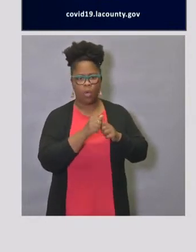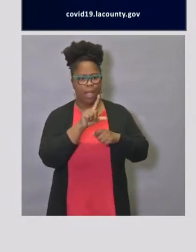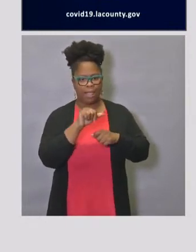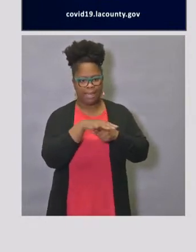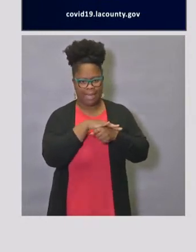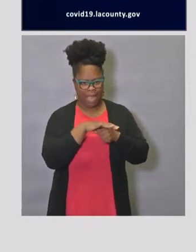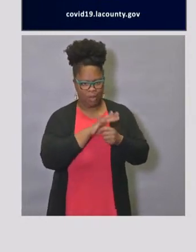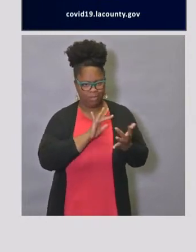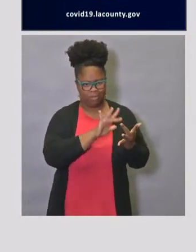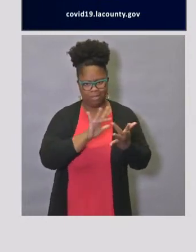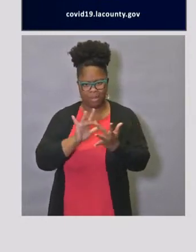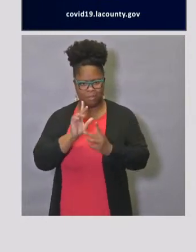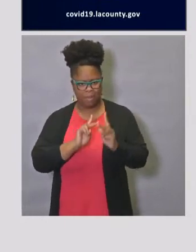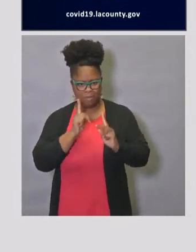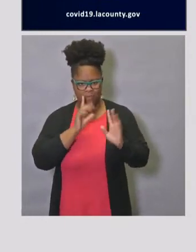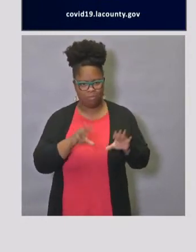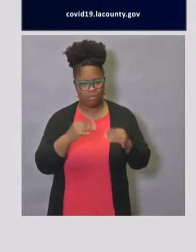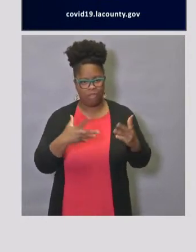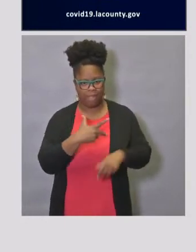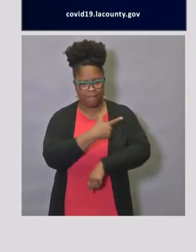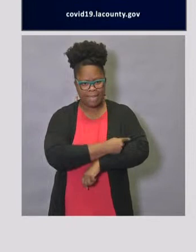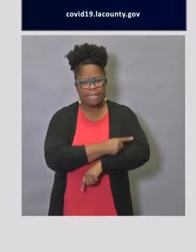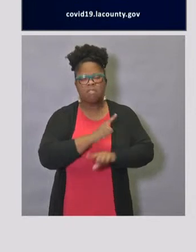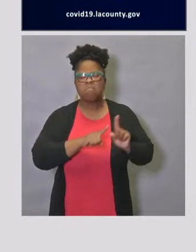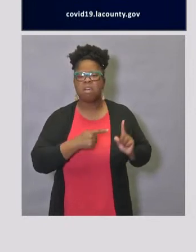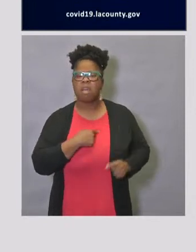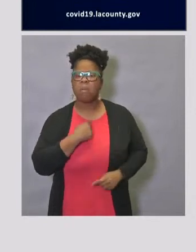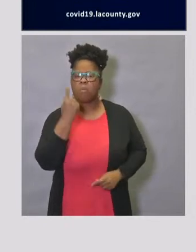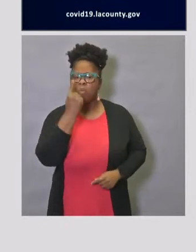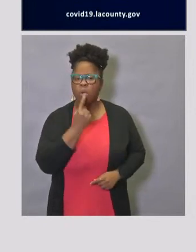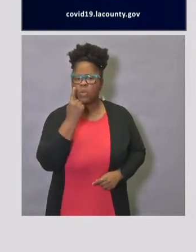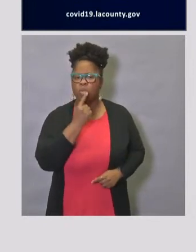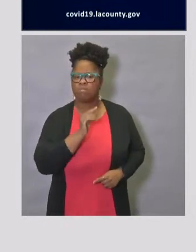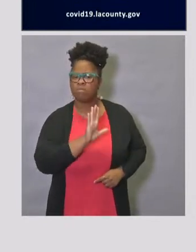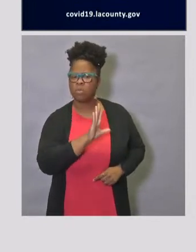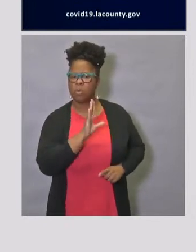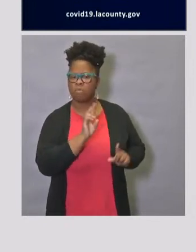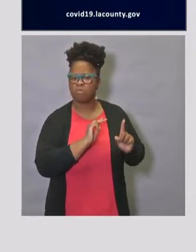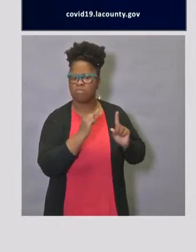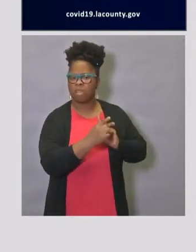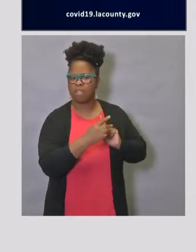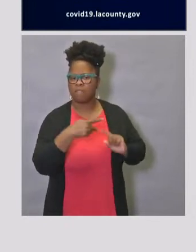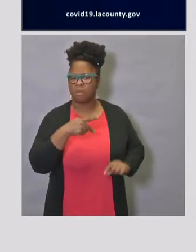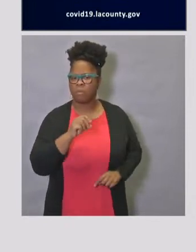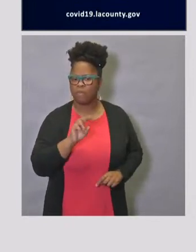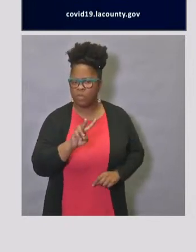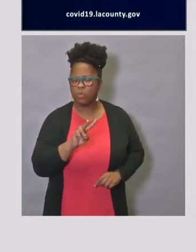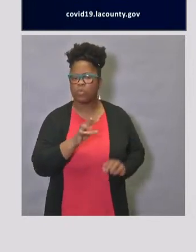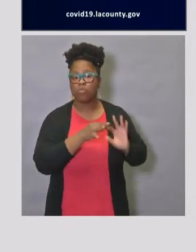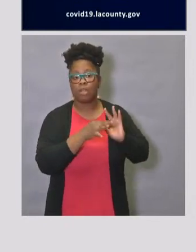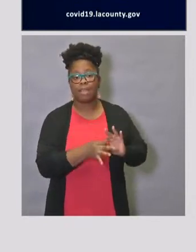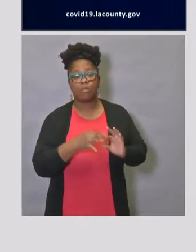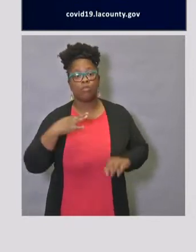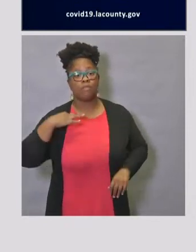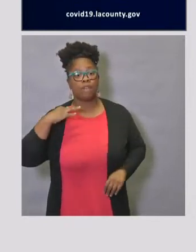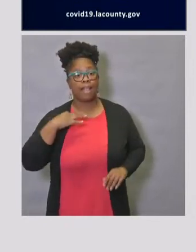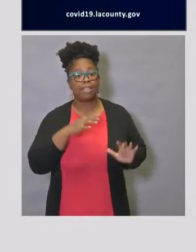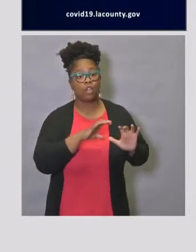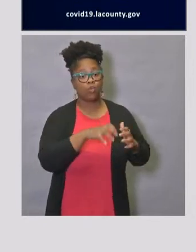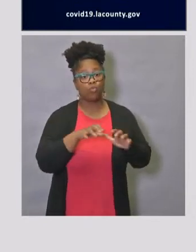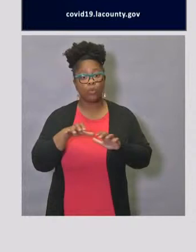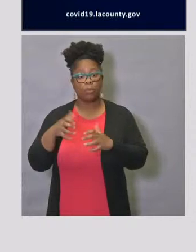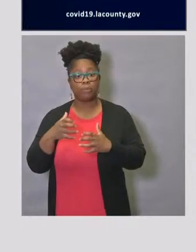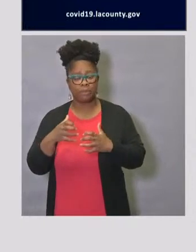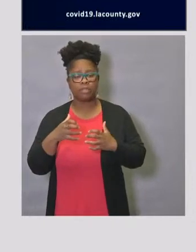vaccine shots. I just wanted to know, what is your perspective or point of view on the volunteer groups that are sprouting up,